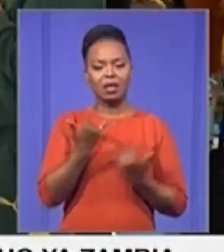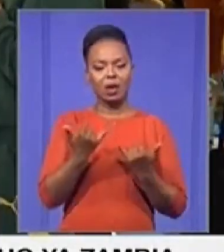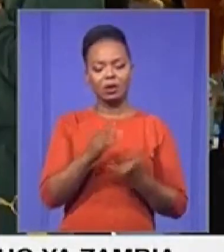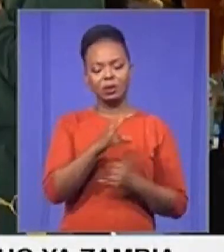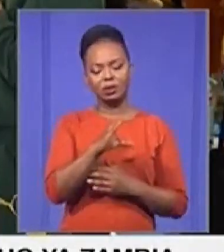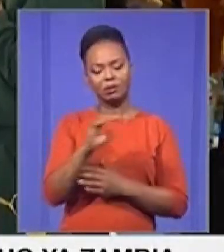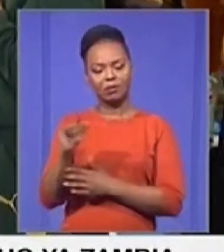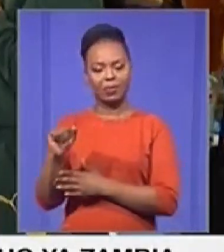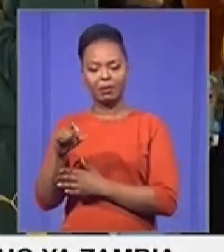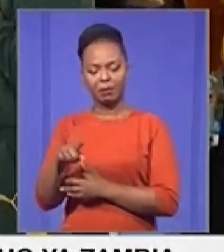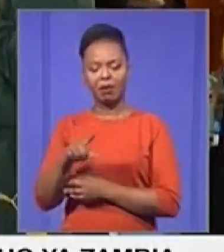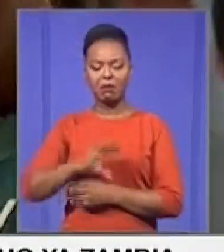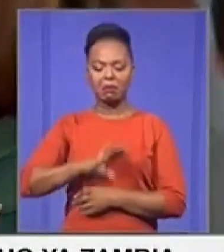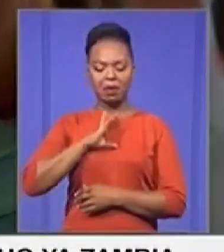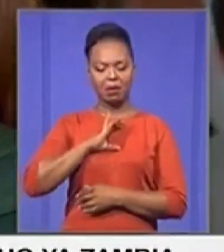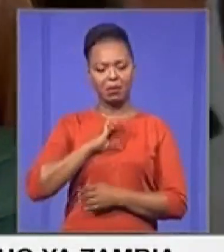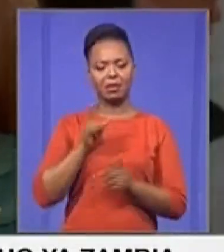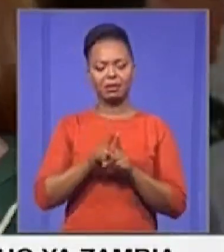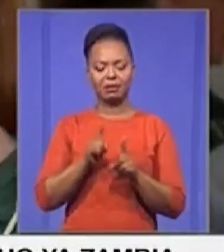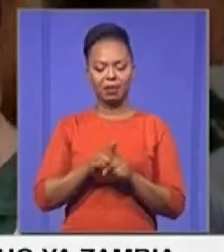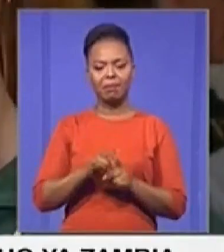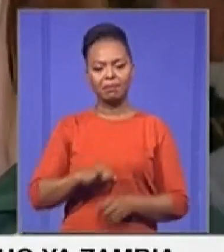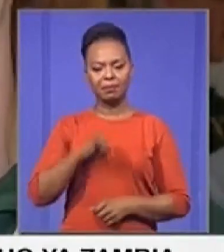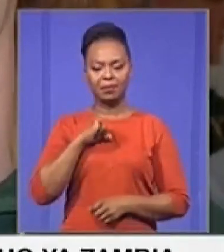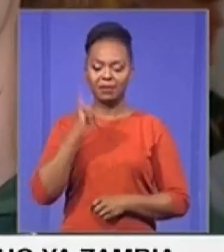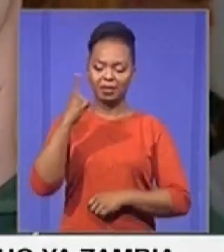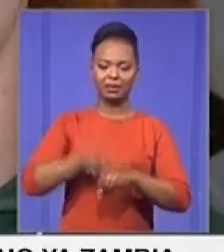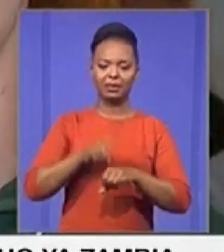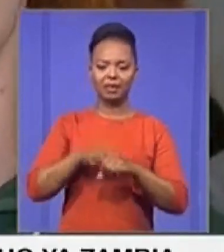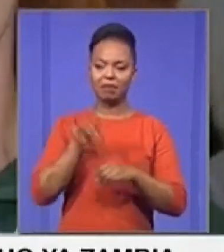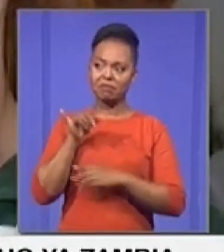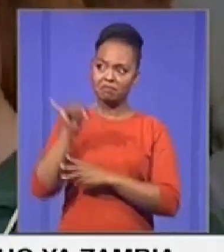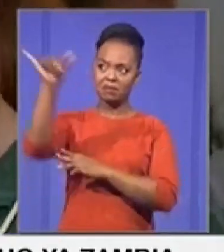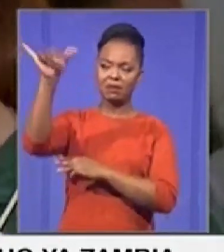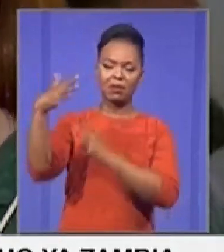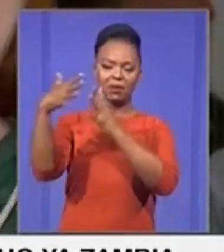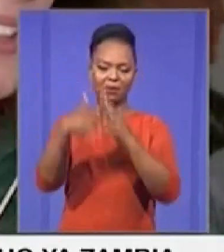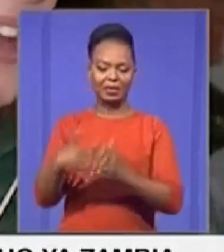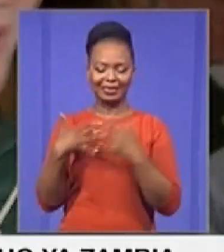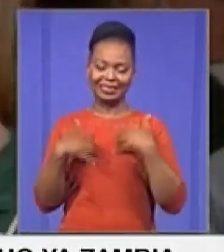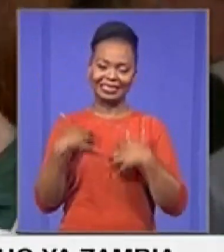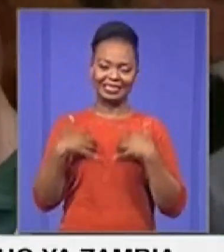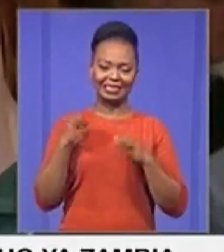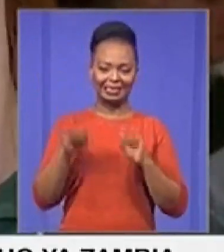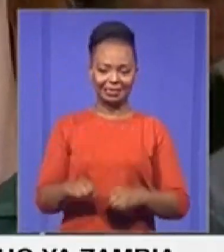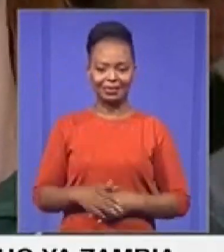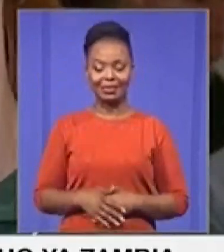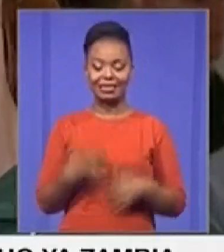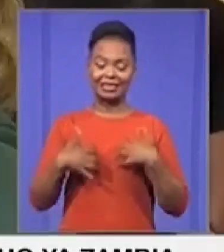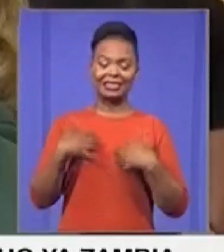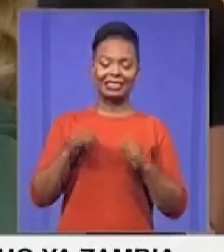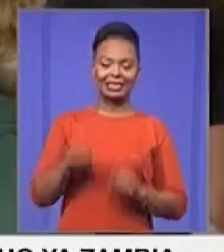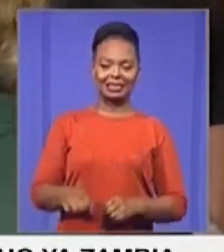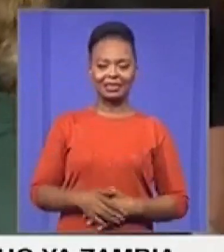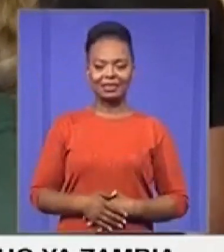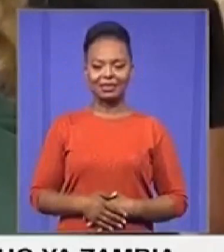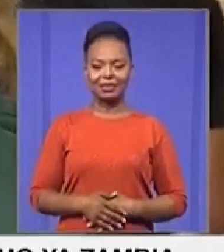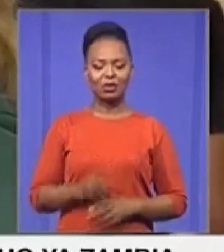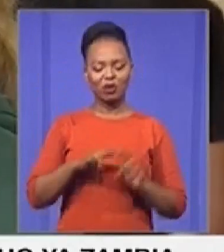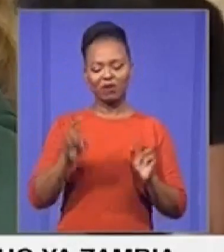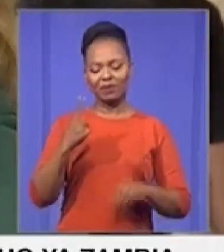African Athletics. It's my first time going overseas, so I'm very excited. The adrenaline is pumping, but yeah, we're very excited to go. It's not my